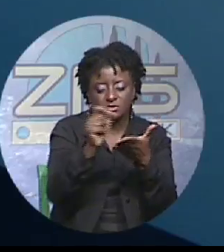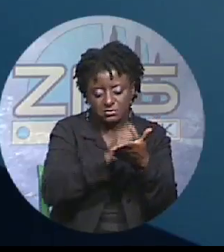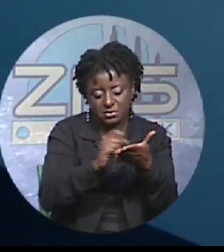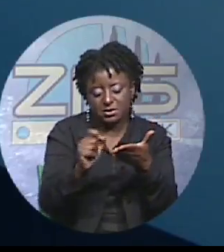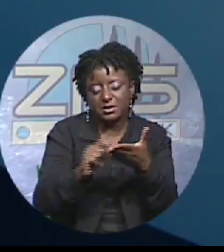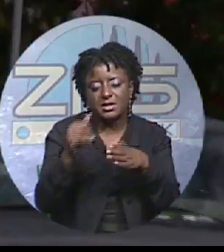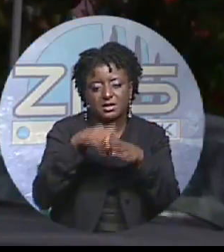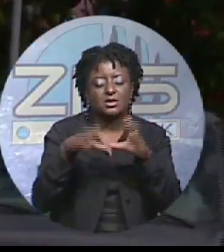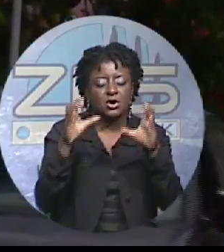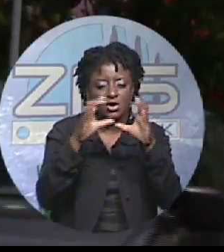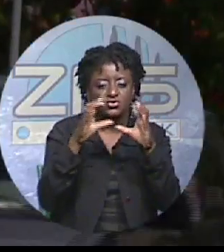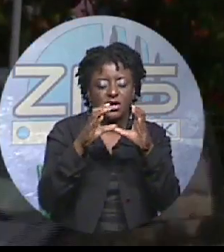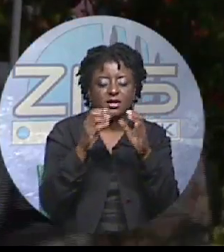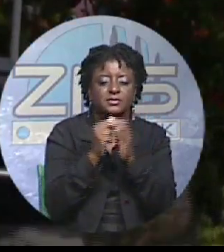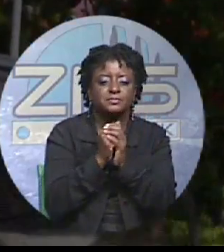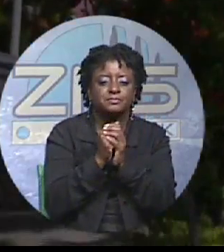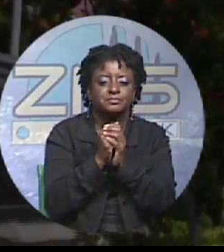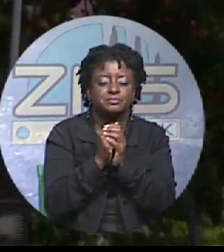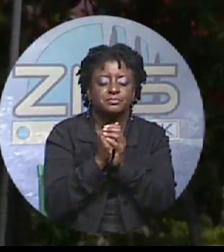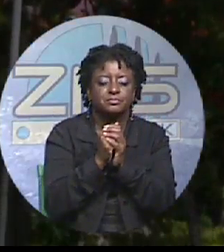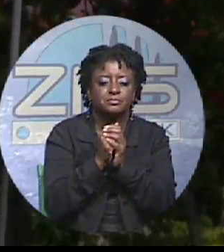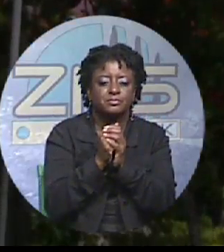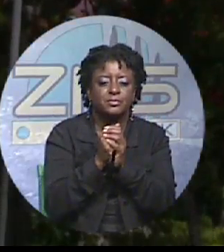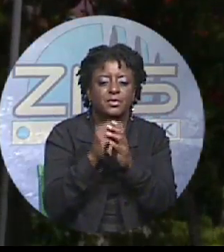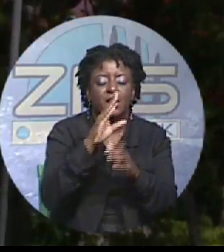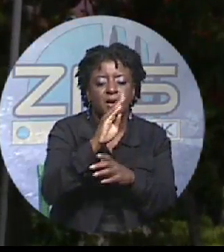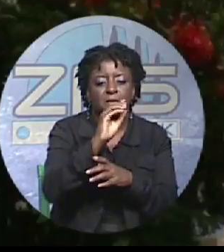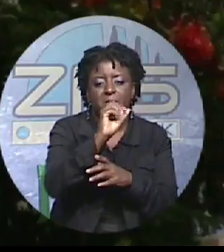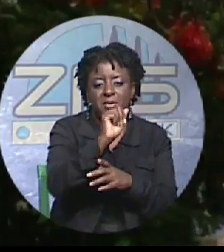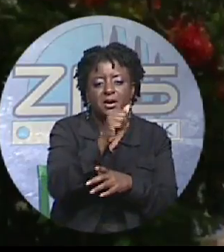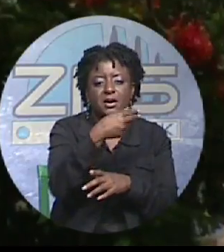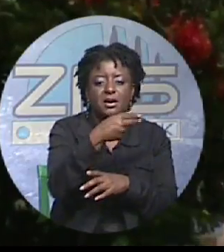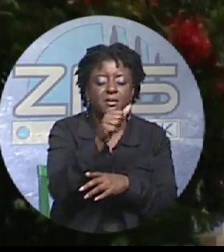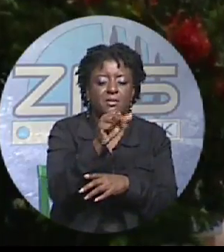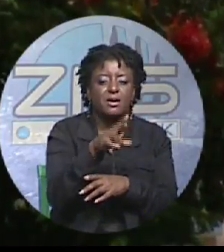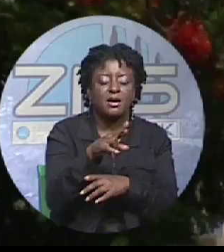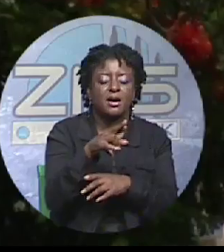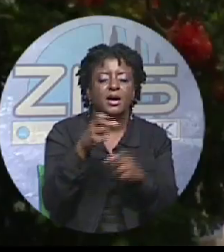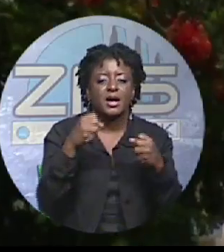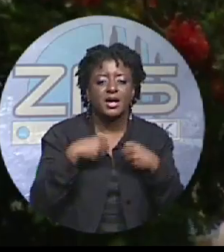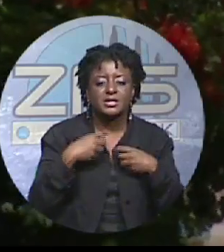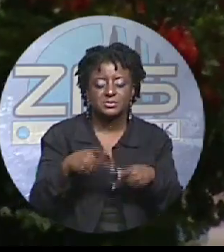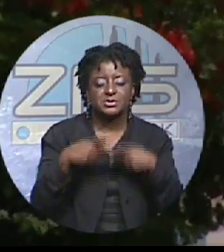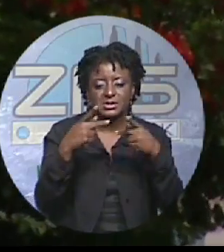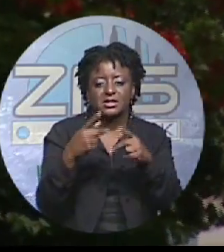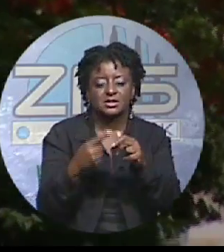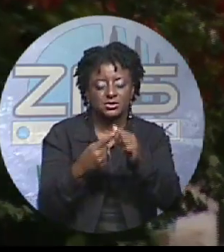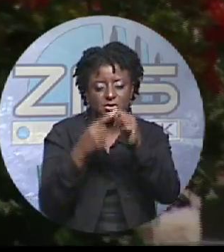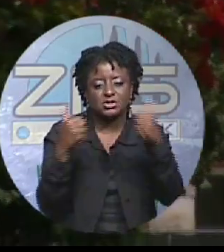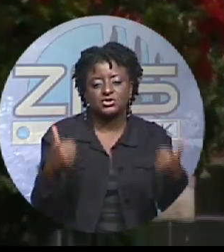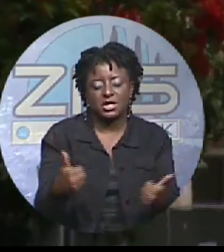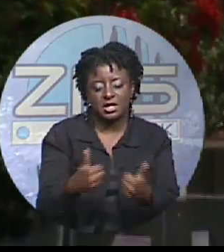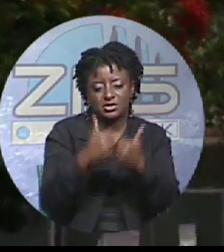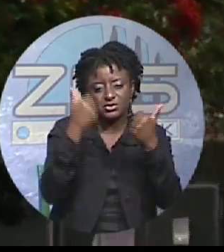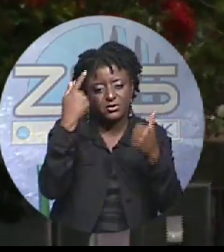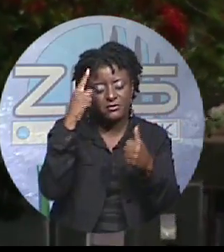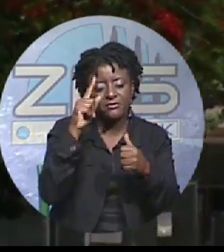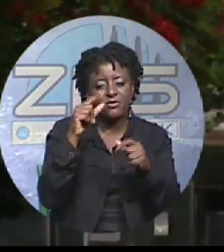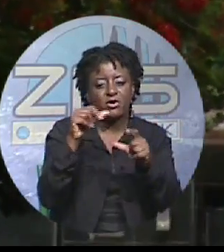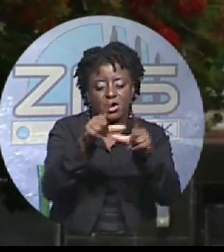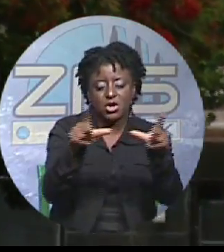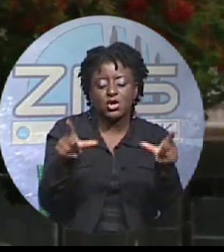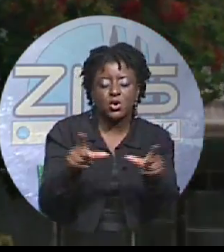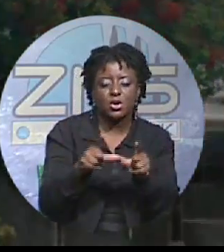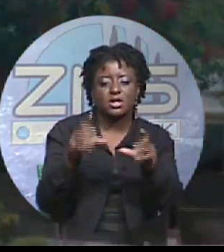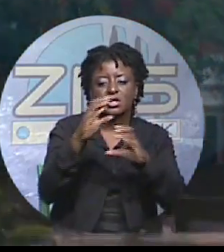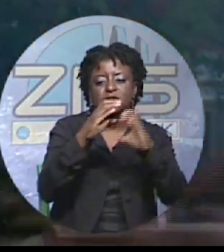asked to adhere to. Sands says Baha Mar has presented a unique challenge for the local construction industry. We've never